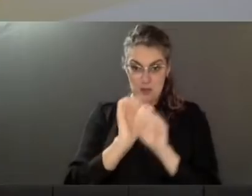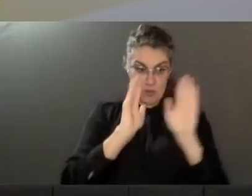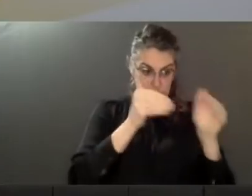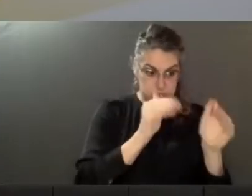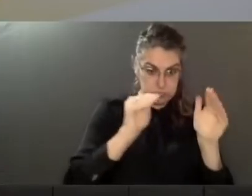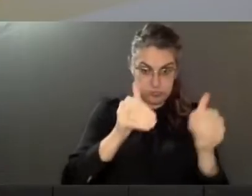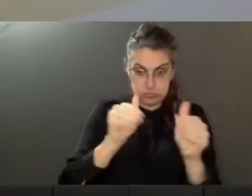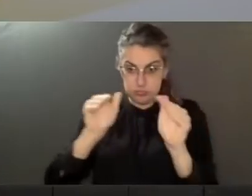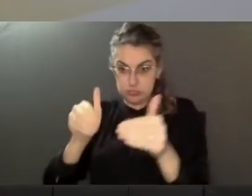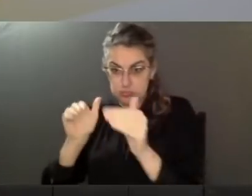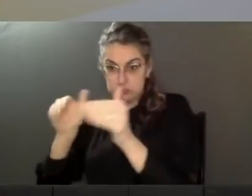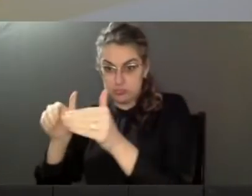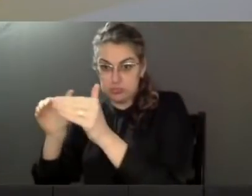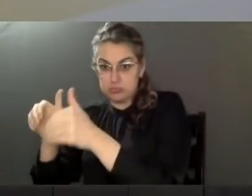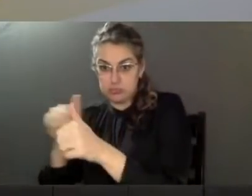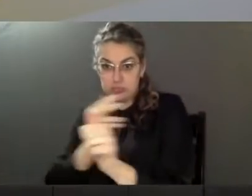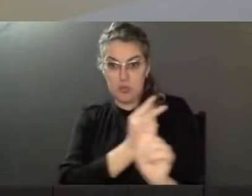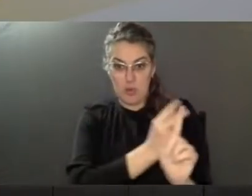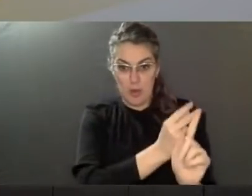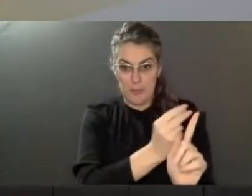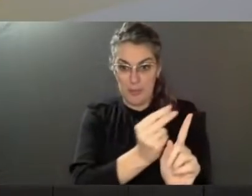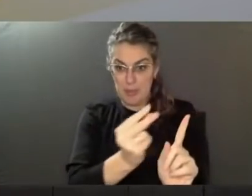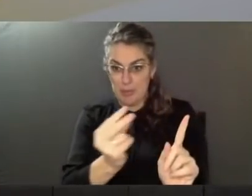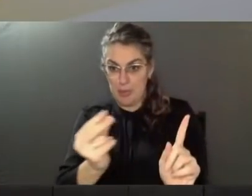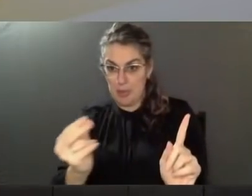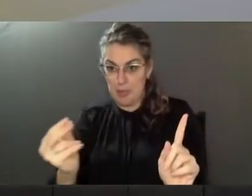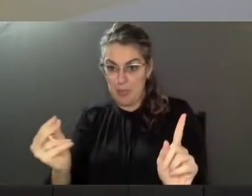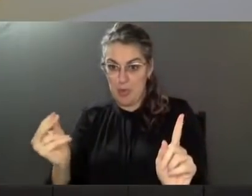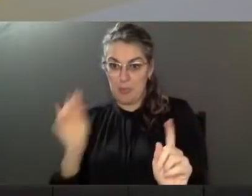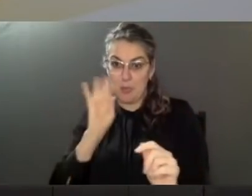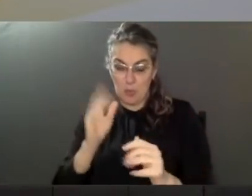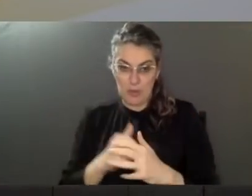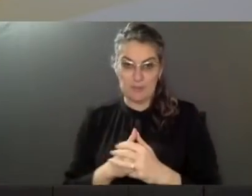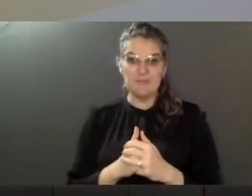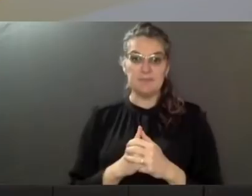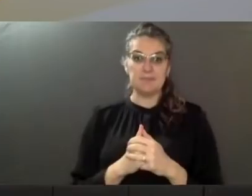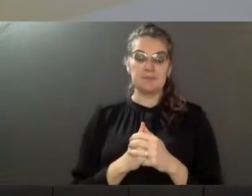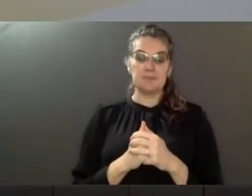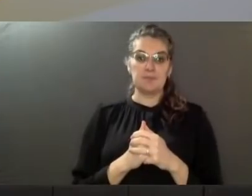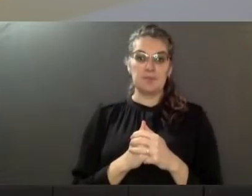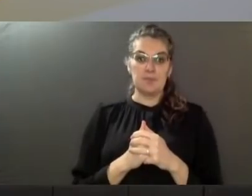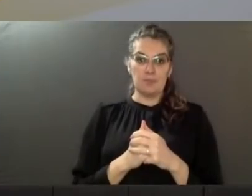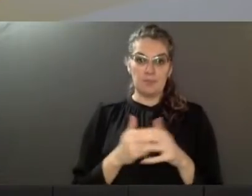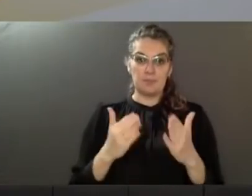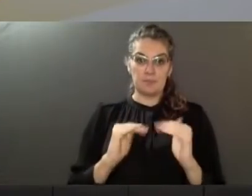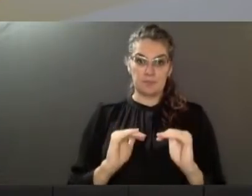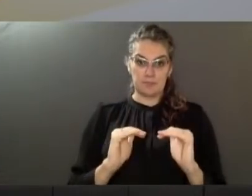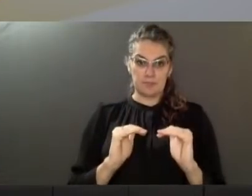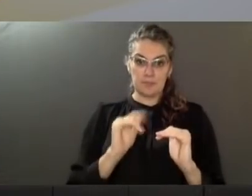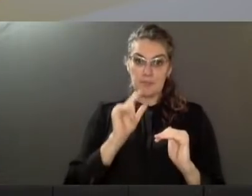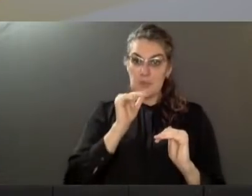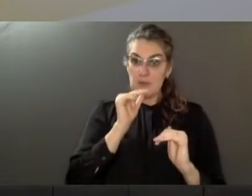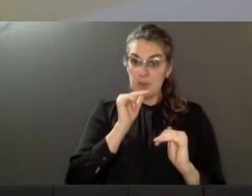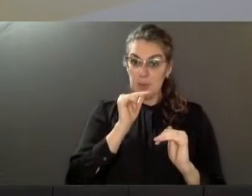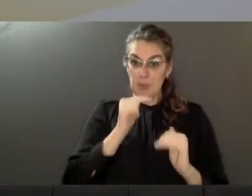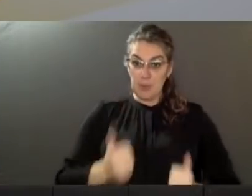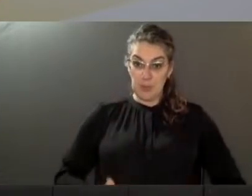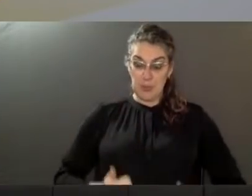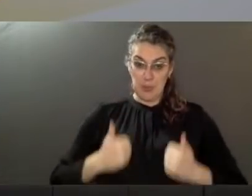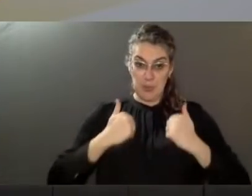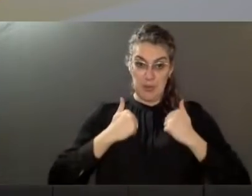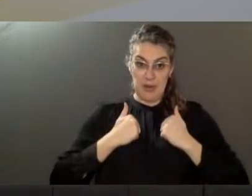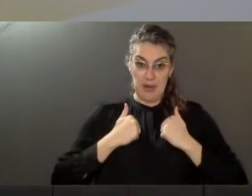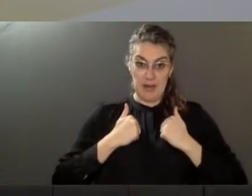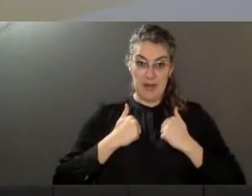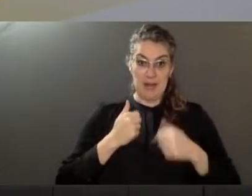By the end of March, we anticipate that everyone living and working in long-term care and community care and other congregate living arrangements, as well as many healthcare